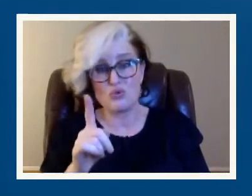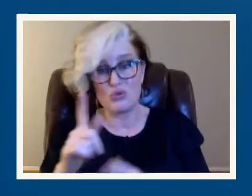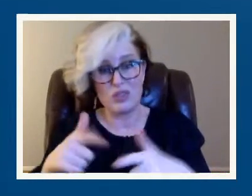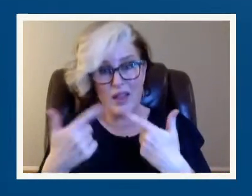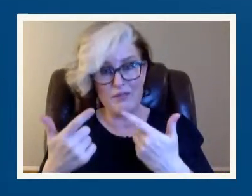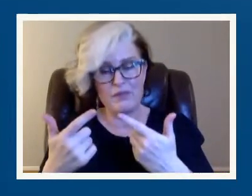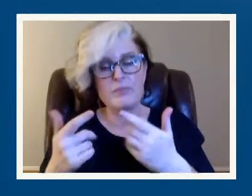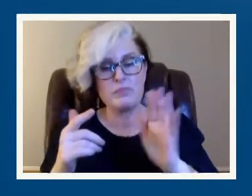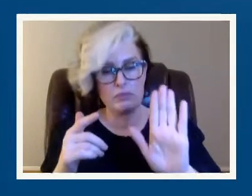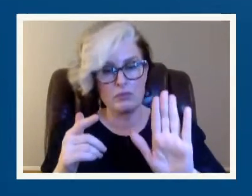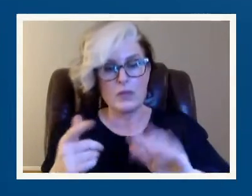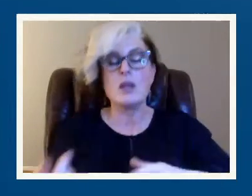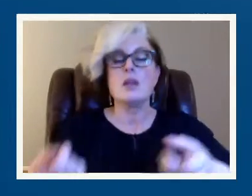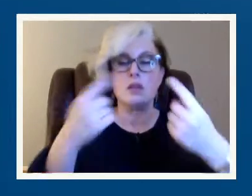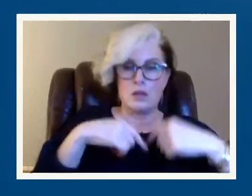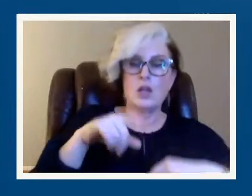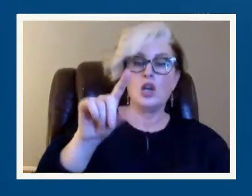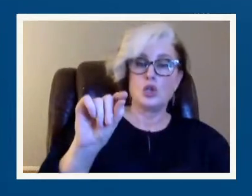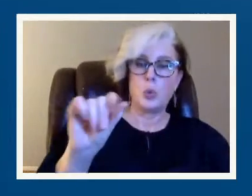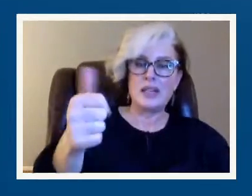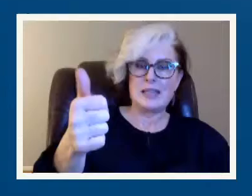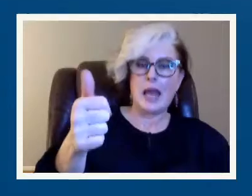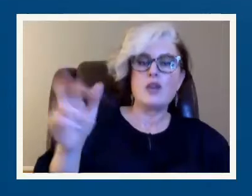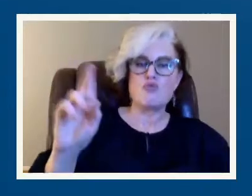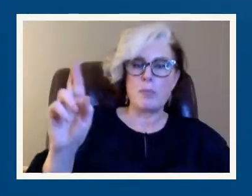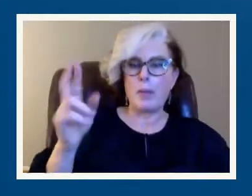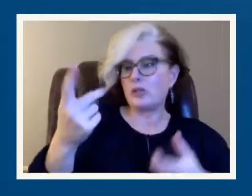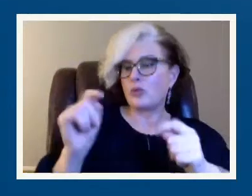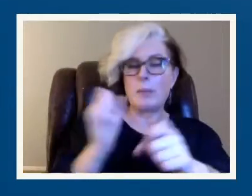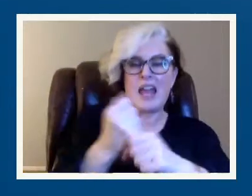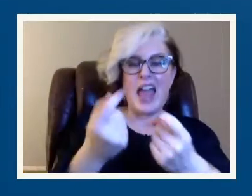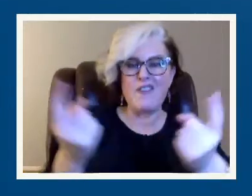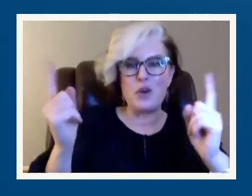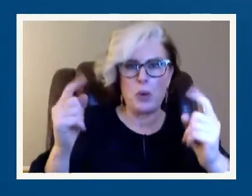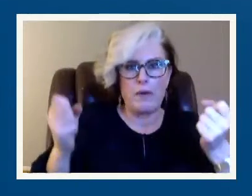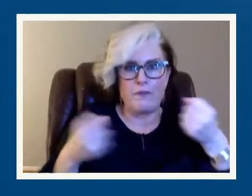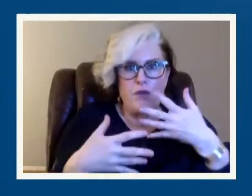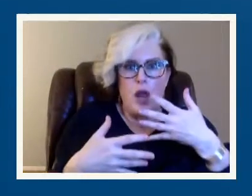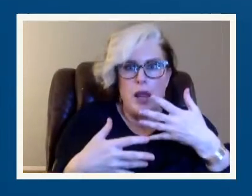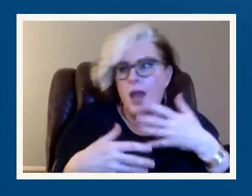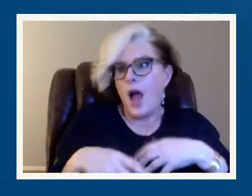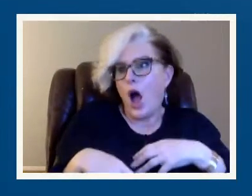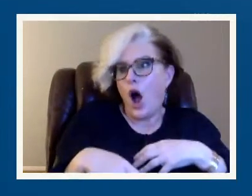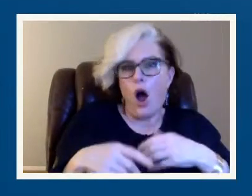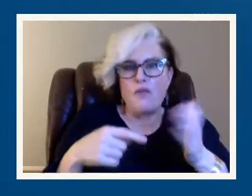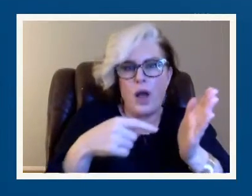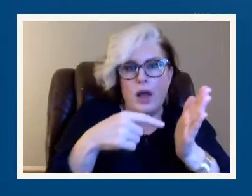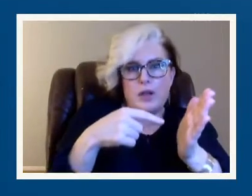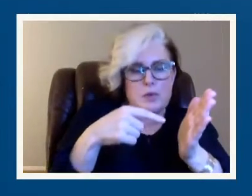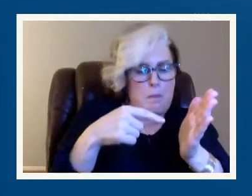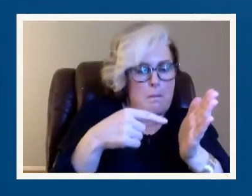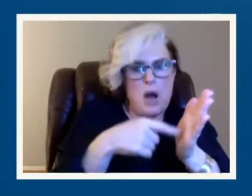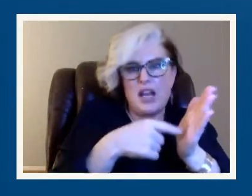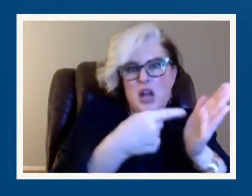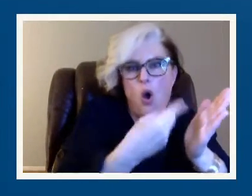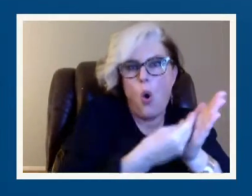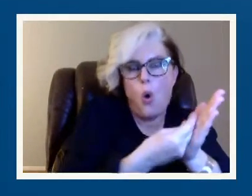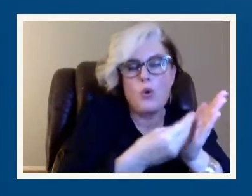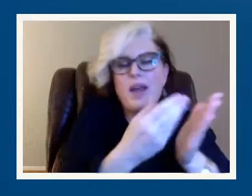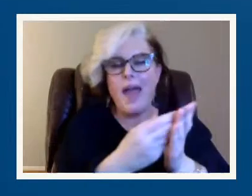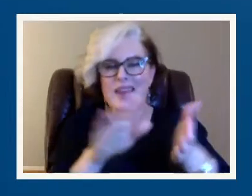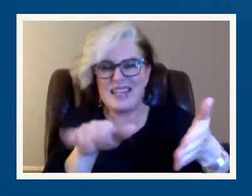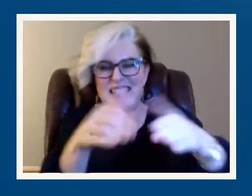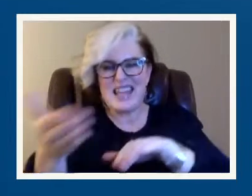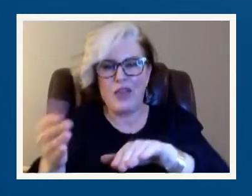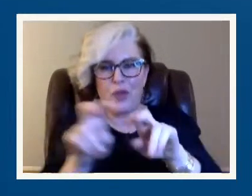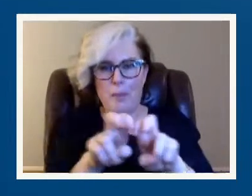So back in 2010, Republicans tried to make everybody afraid about deficits and death panels. Oh, deficits are